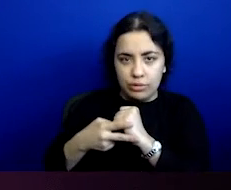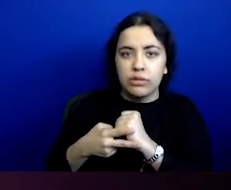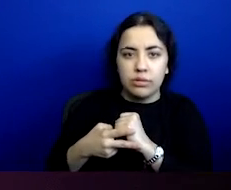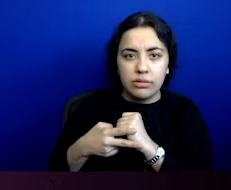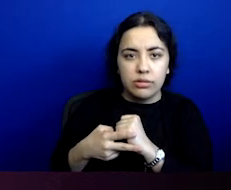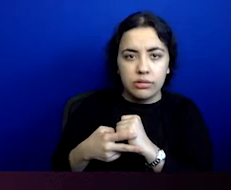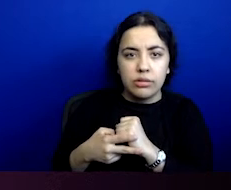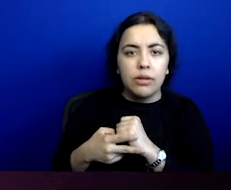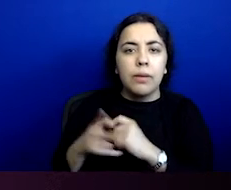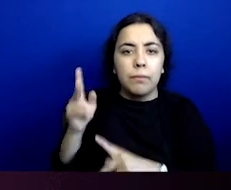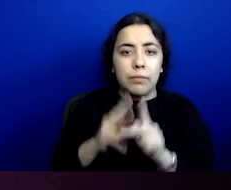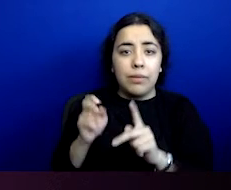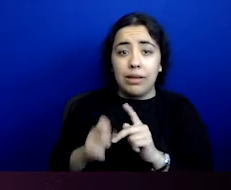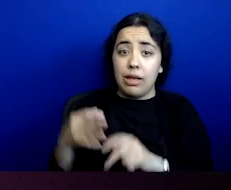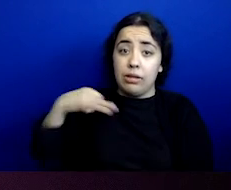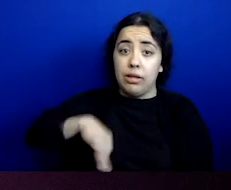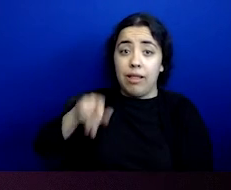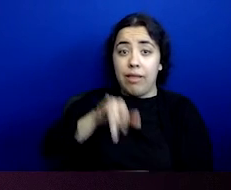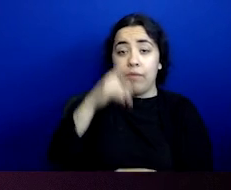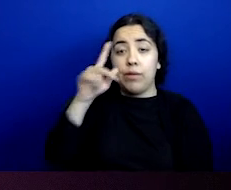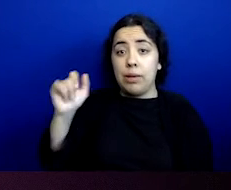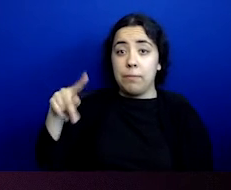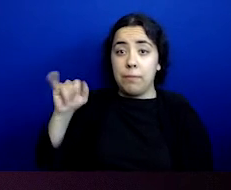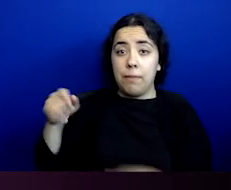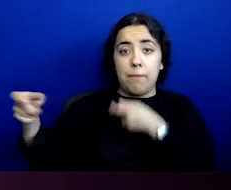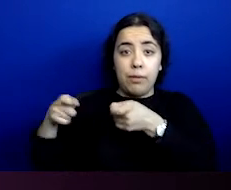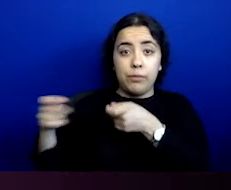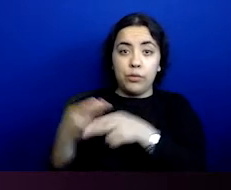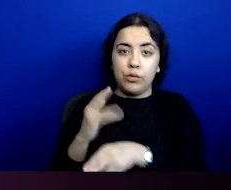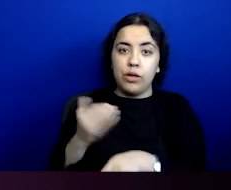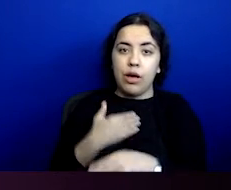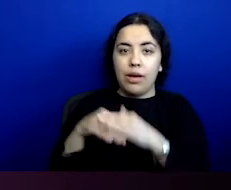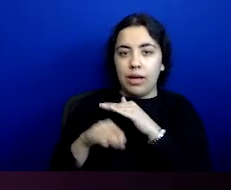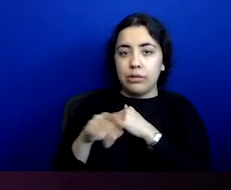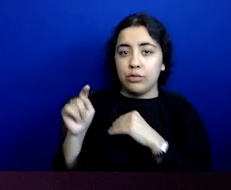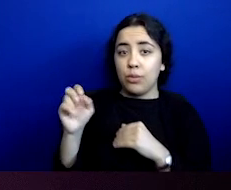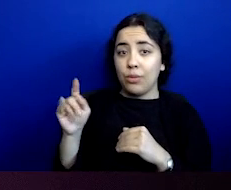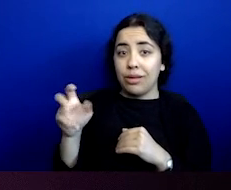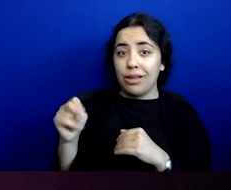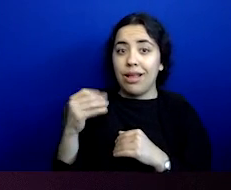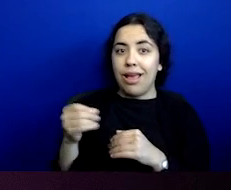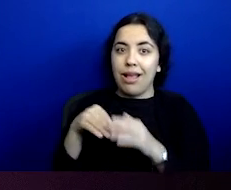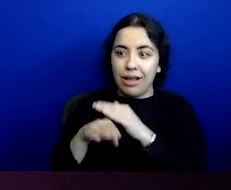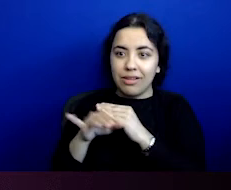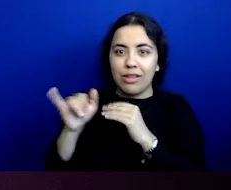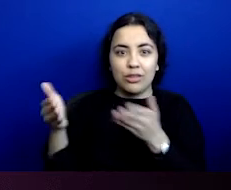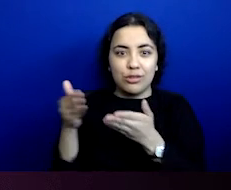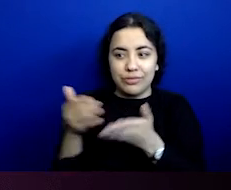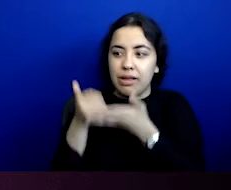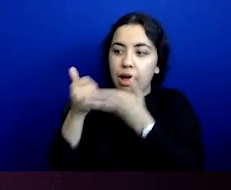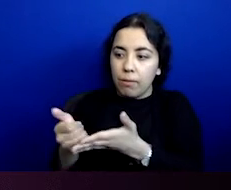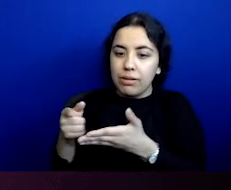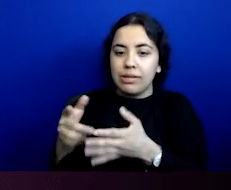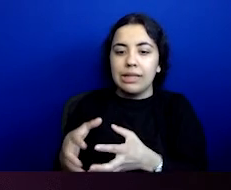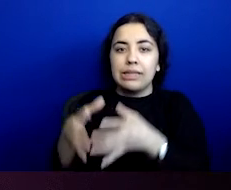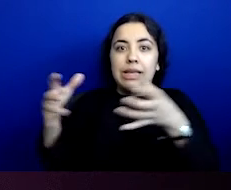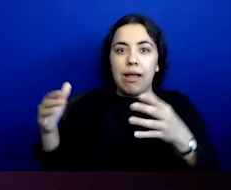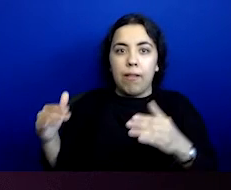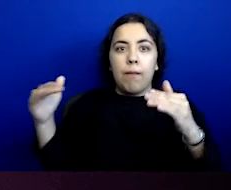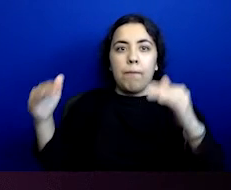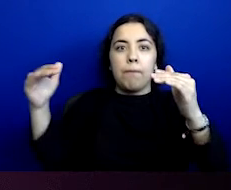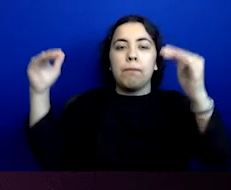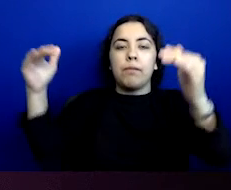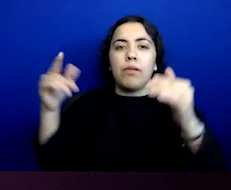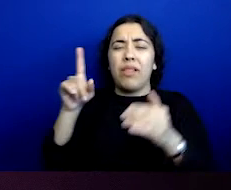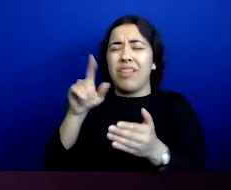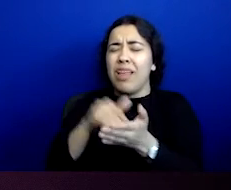even get this down so people can leverage this for API management, such as using our access token and then getting access to this service to help them as they scale up across thousands